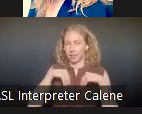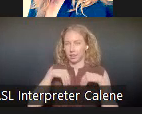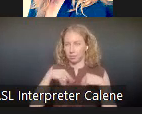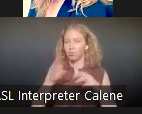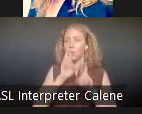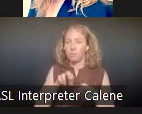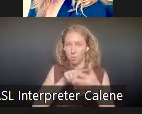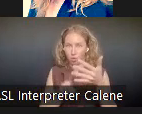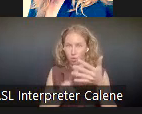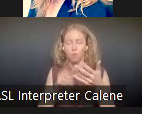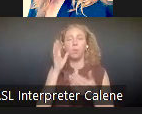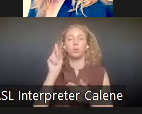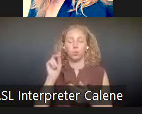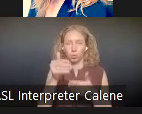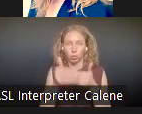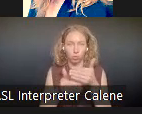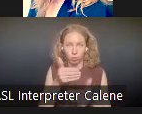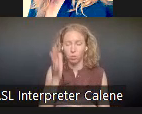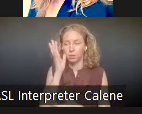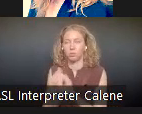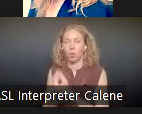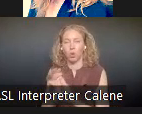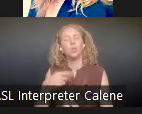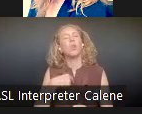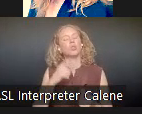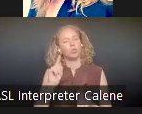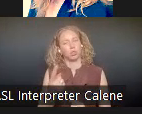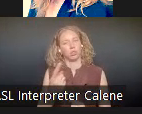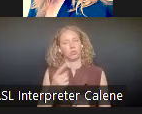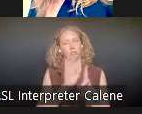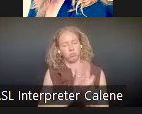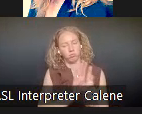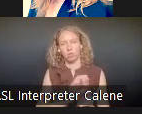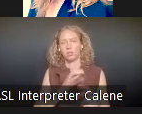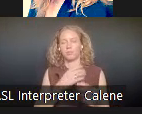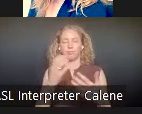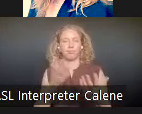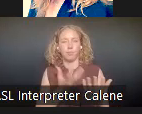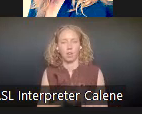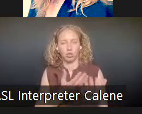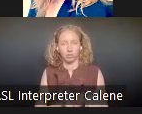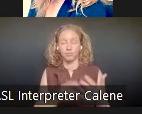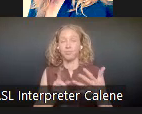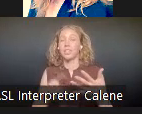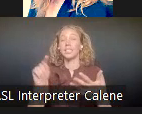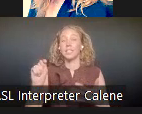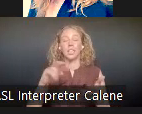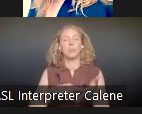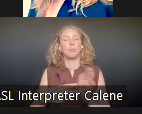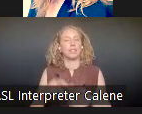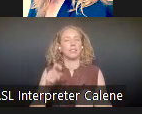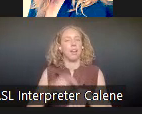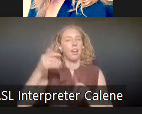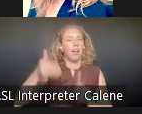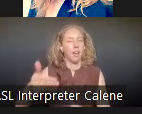We'll do what we have to do to support you. So be compassionate. The T in victim stands for timely. Provide them with timely